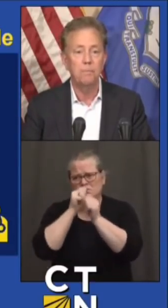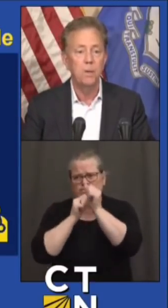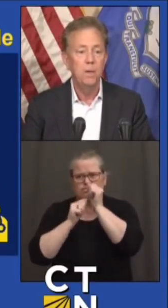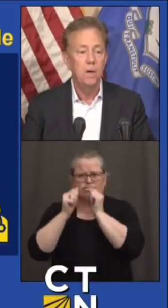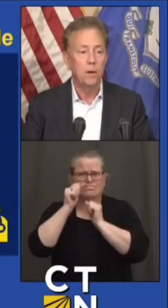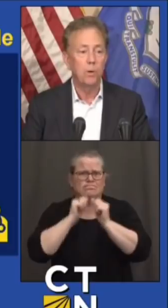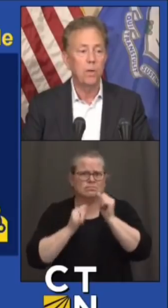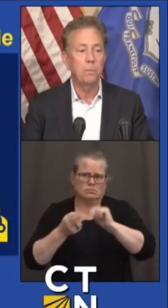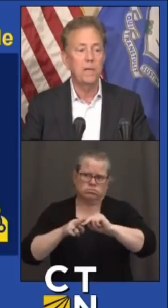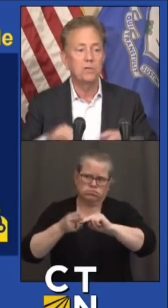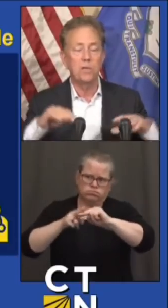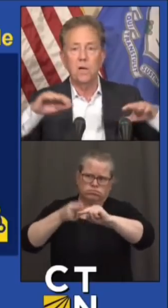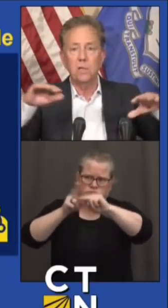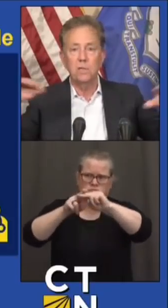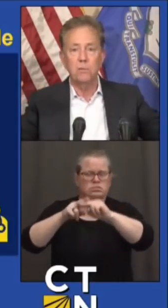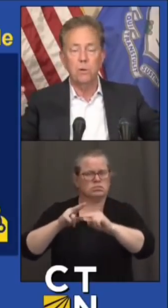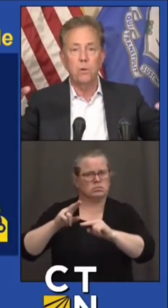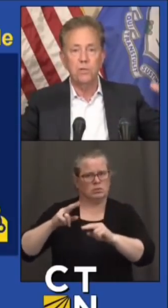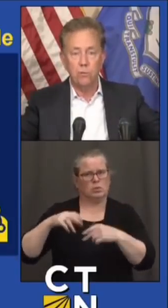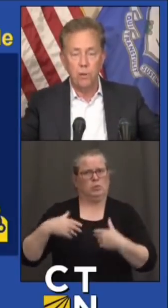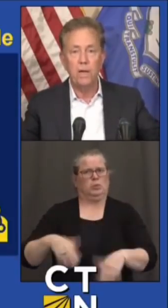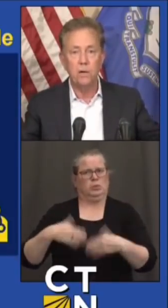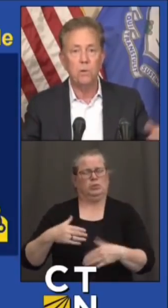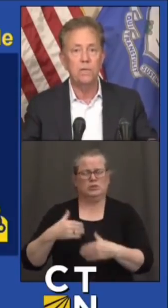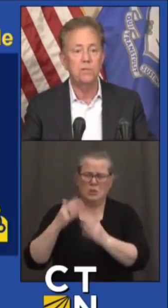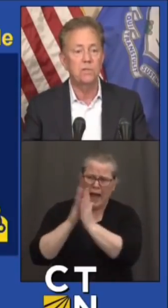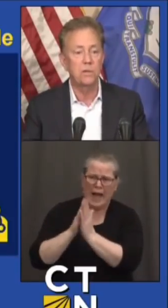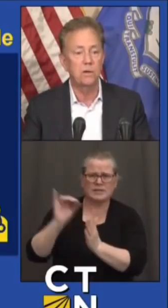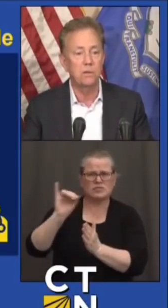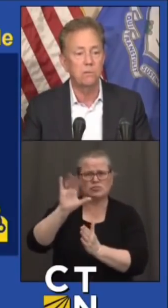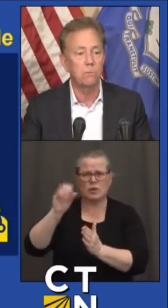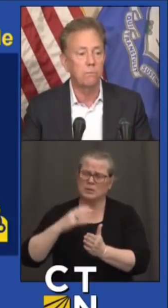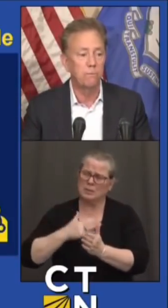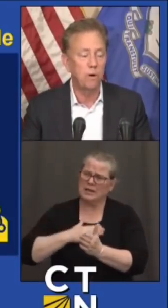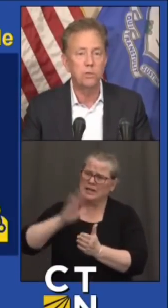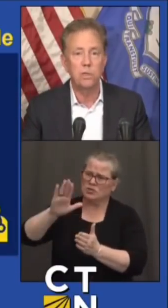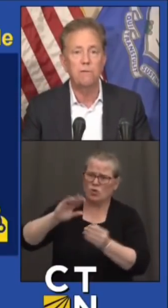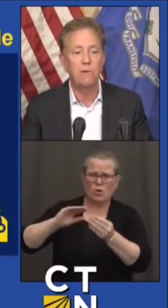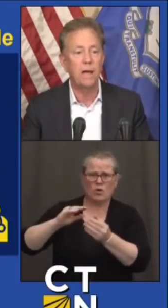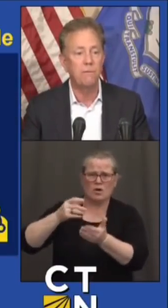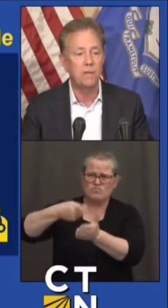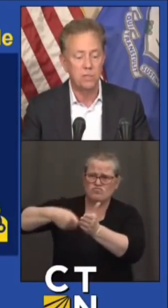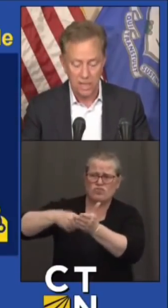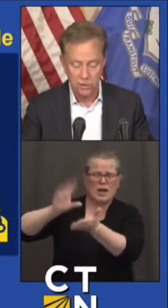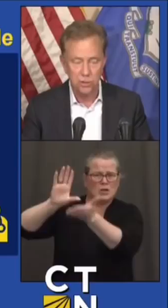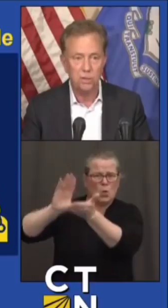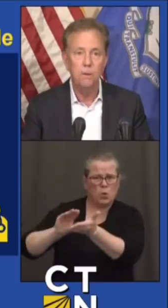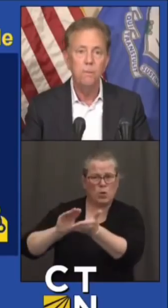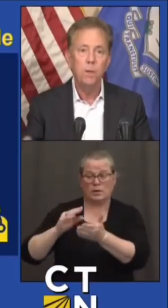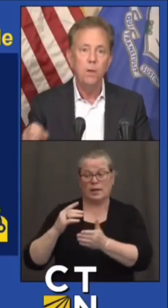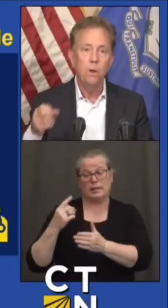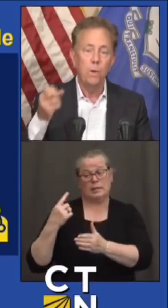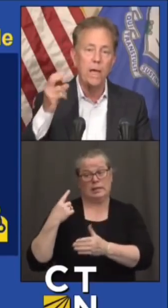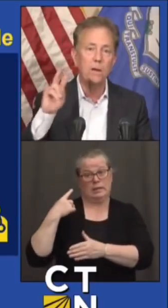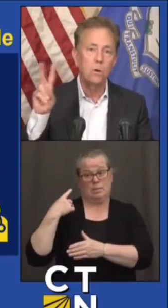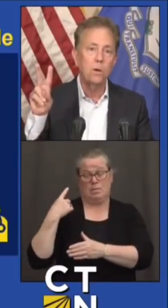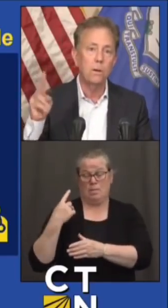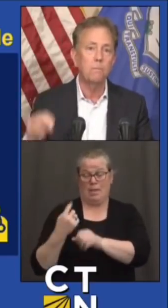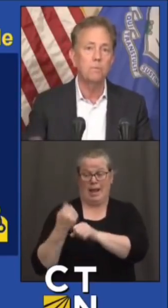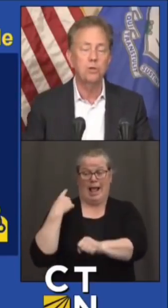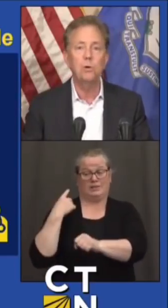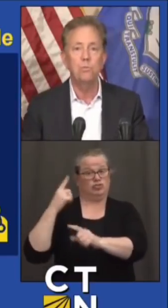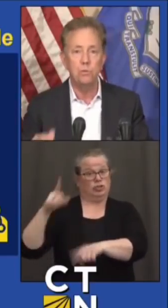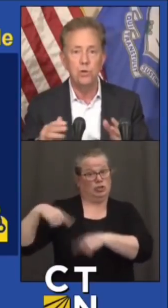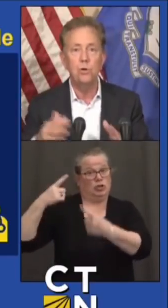decades. I'm really pleased that not only did requested rate increases were virtually flat for this last year, we added